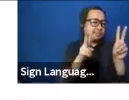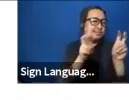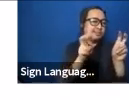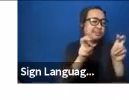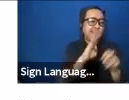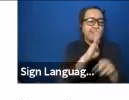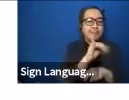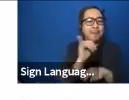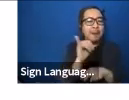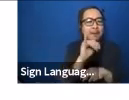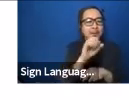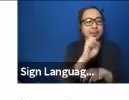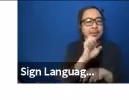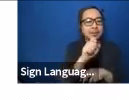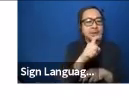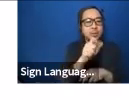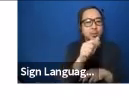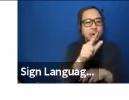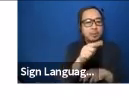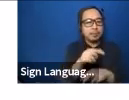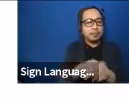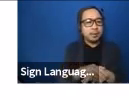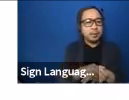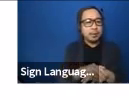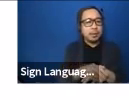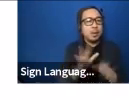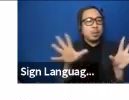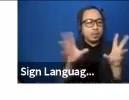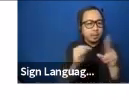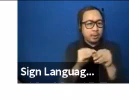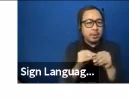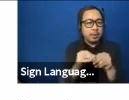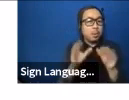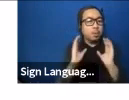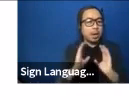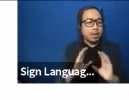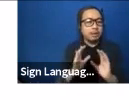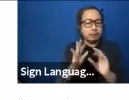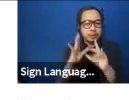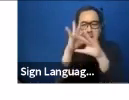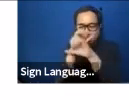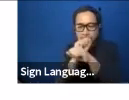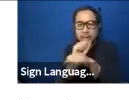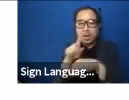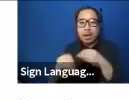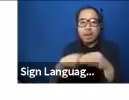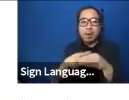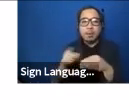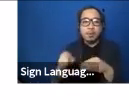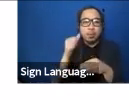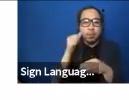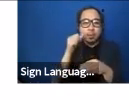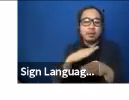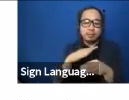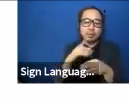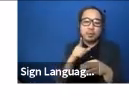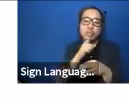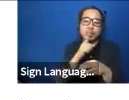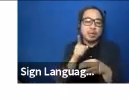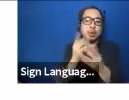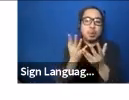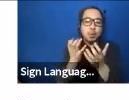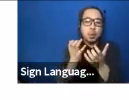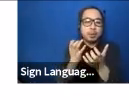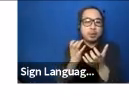Overall, the clients felt sexually most attracted to women, fantasized most about having sex with women, and felt much more masculine